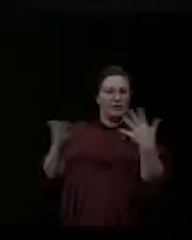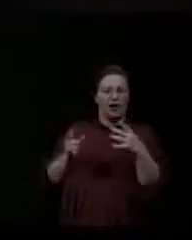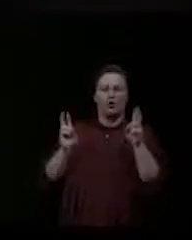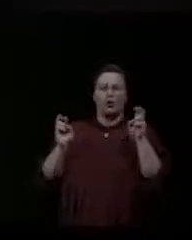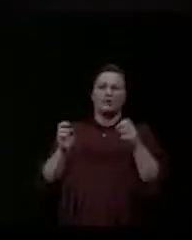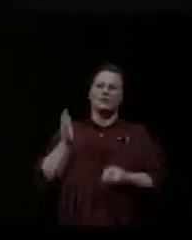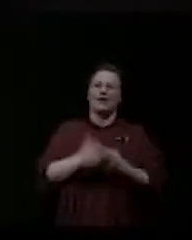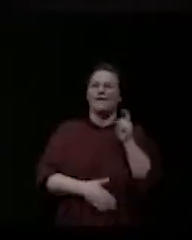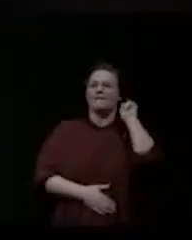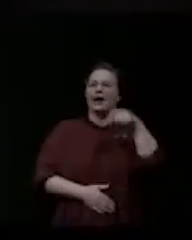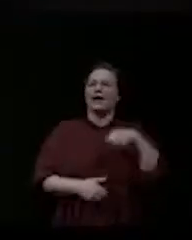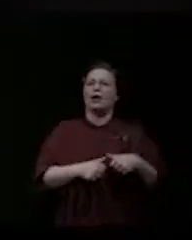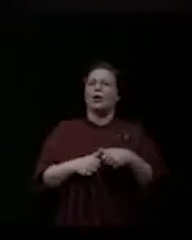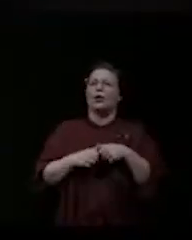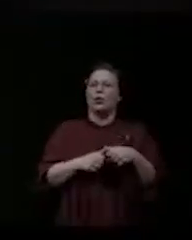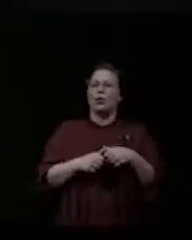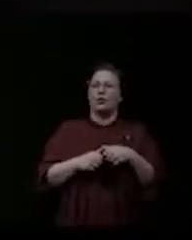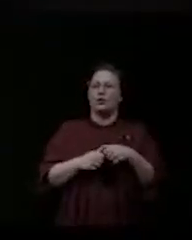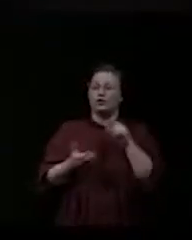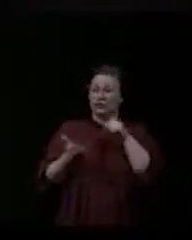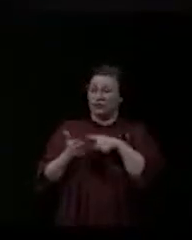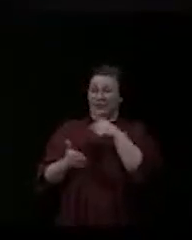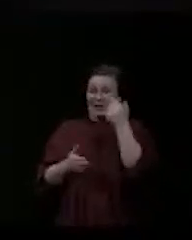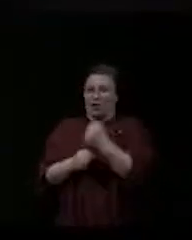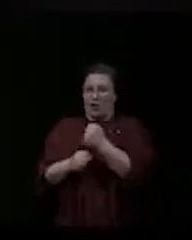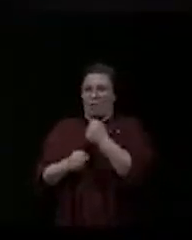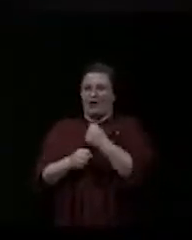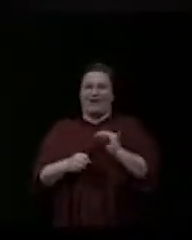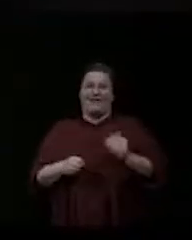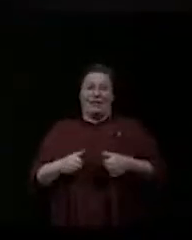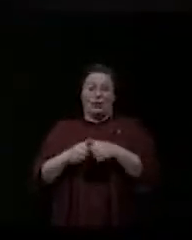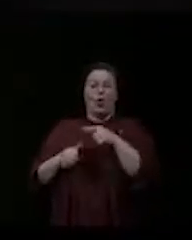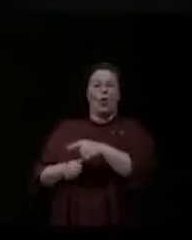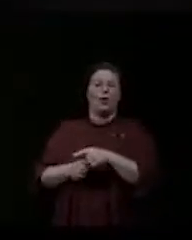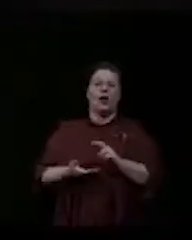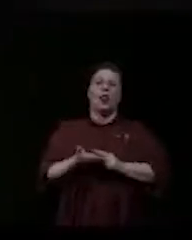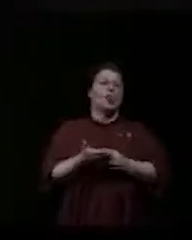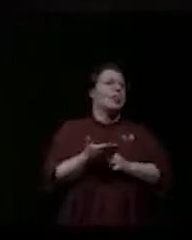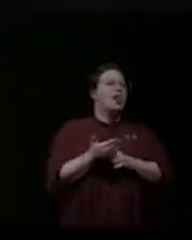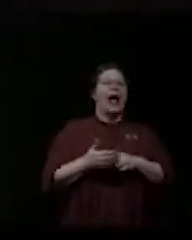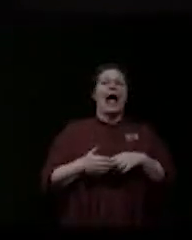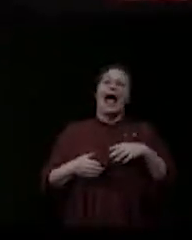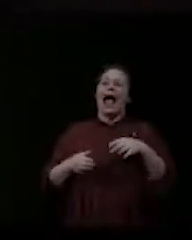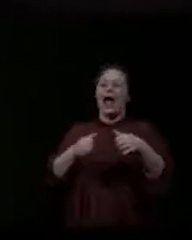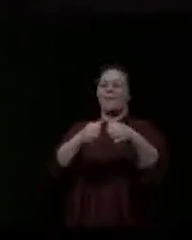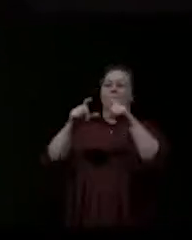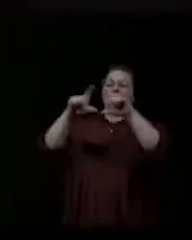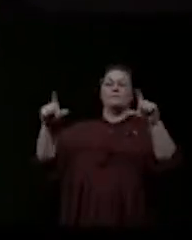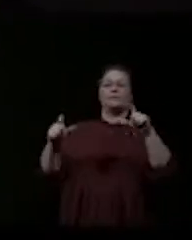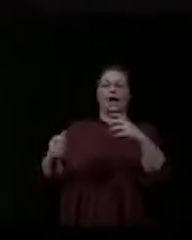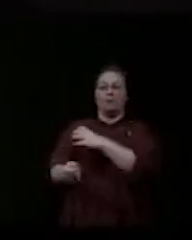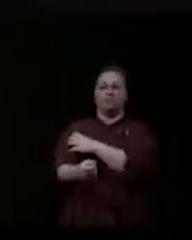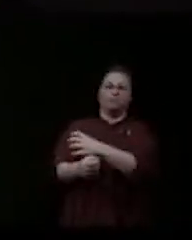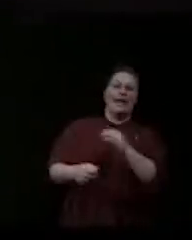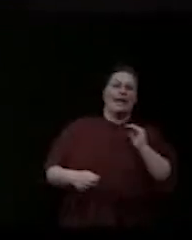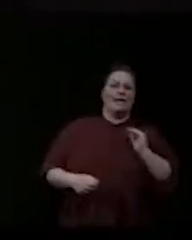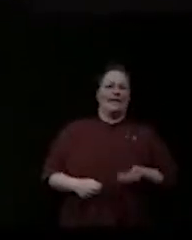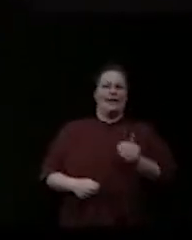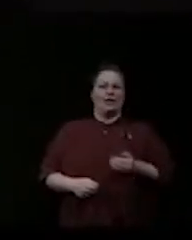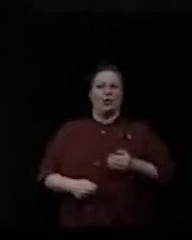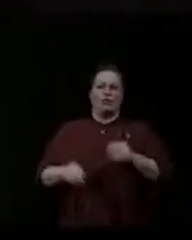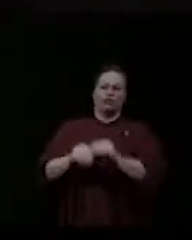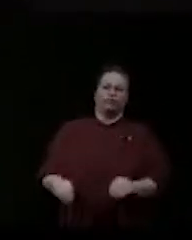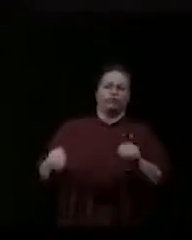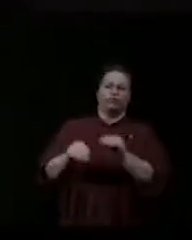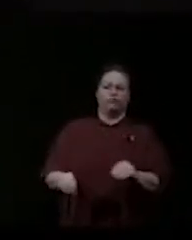fake organization so she could work on women's rights. She pretended that it was about empowering women and training